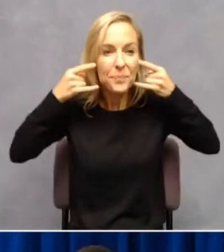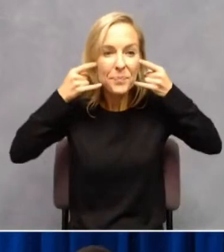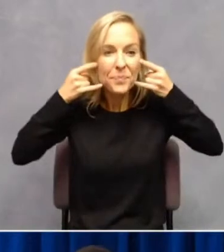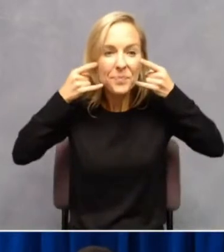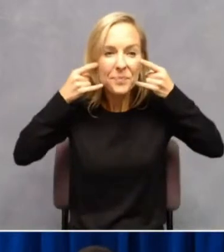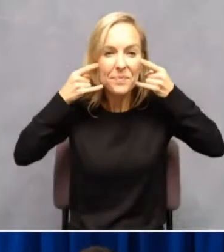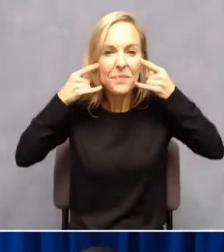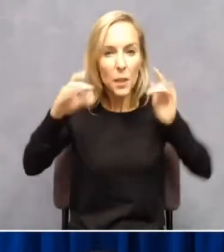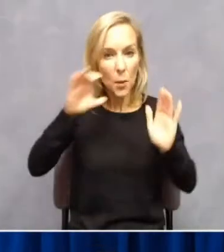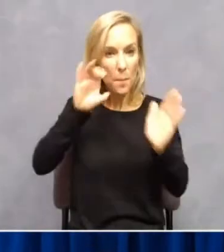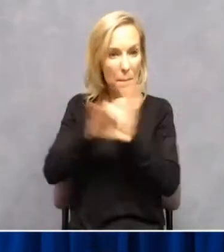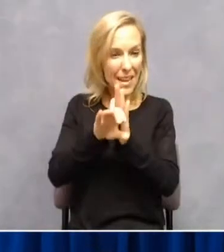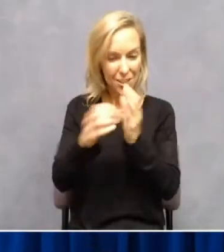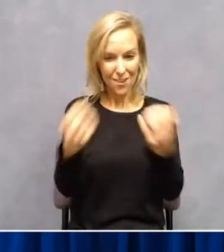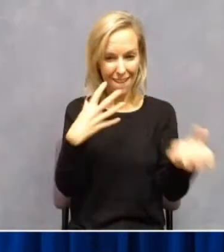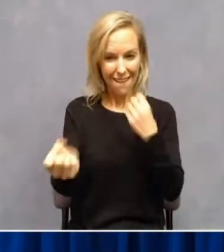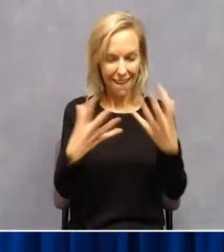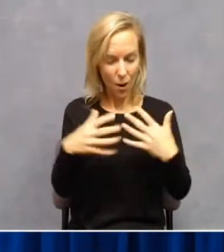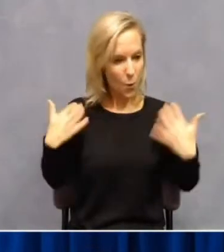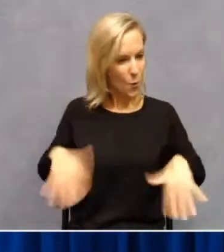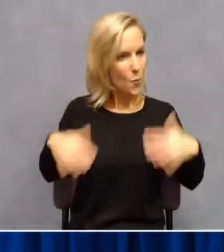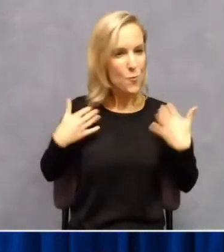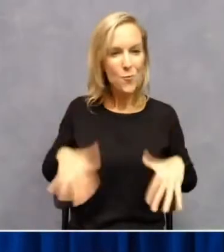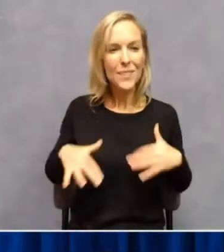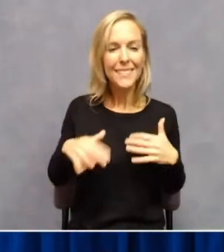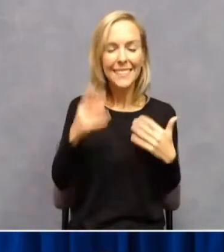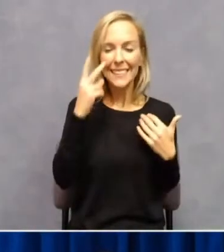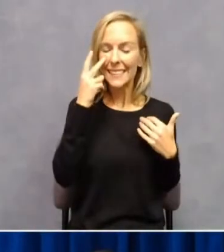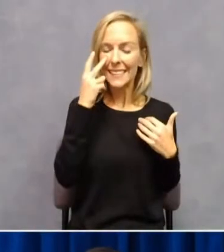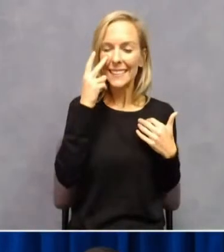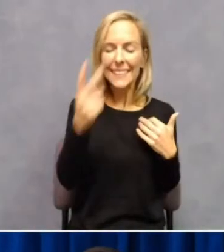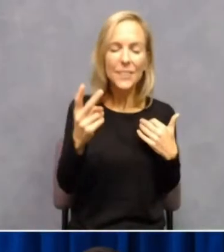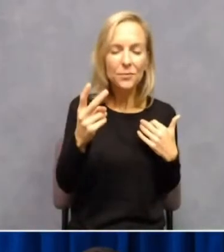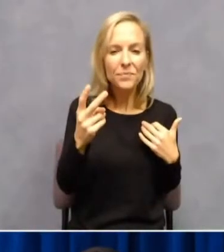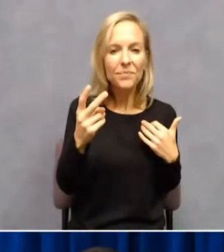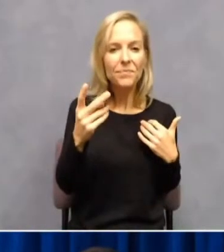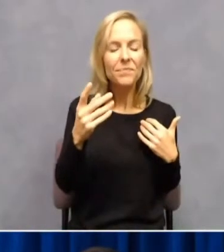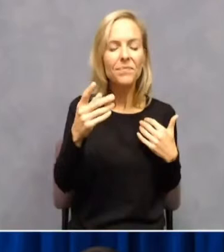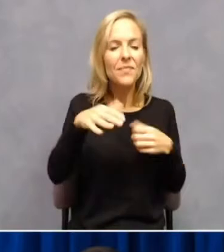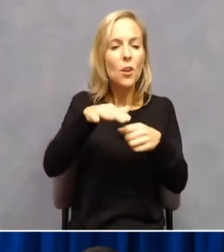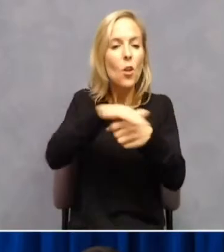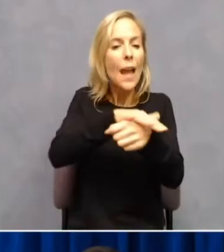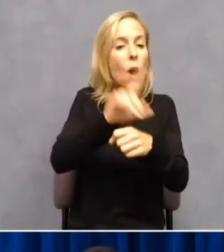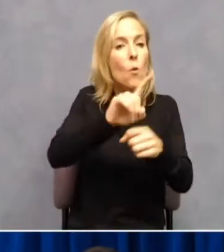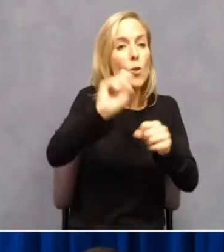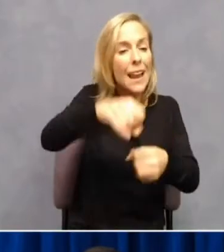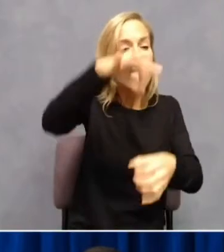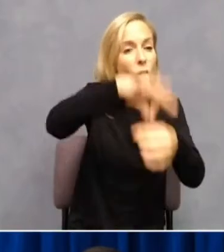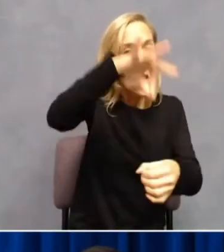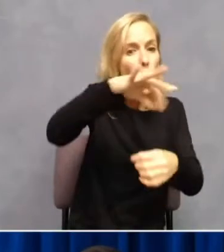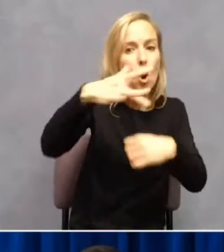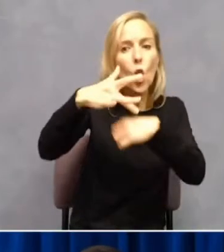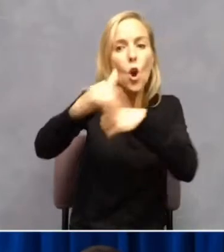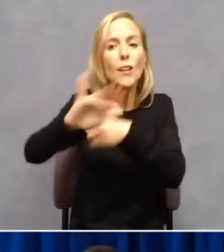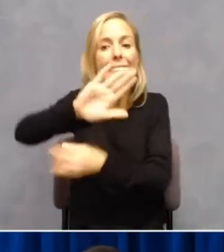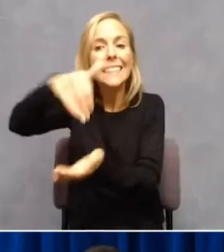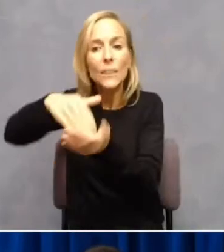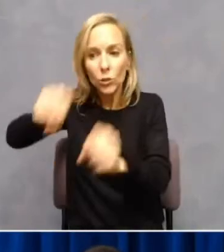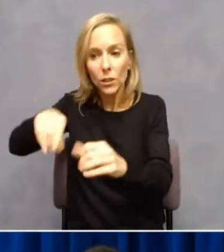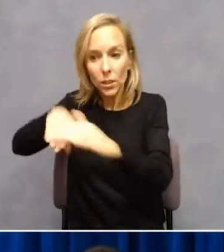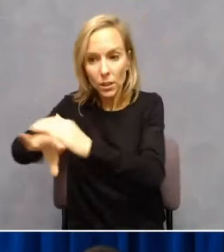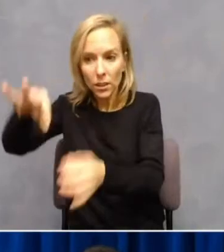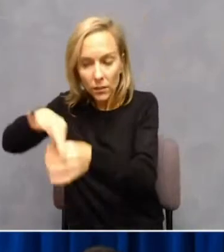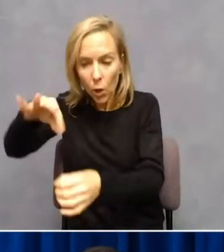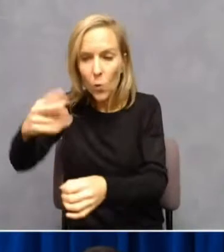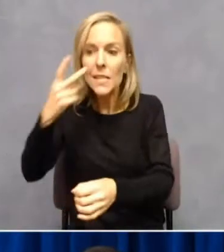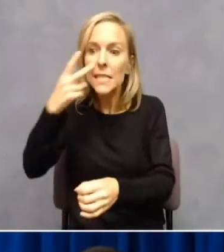I am seeing of our precincts, our early voting centers, we are seeing people spread out. We're seeing their